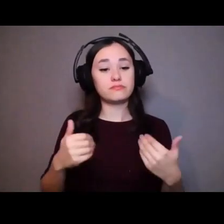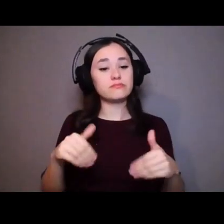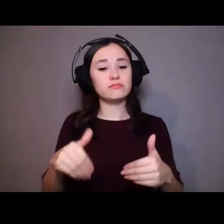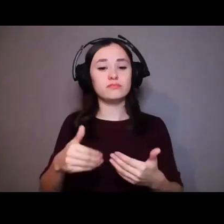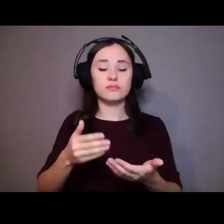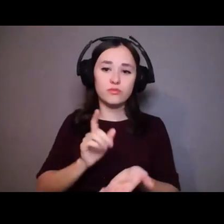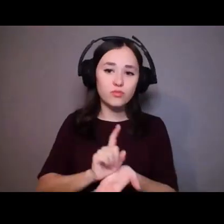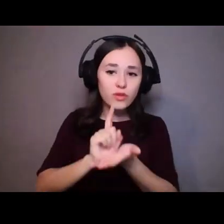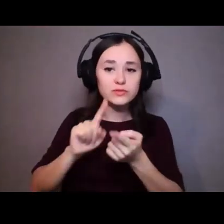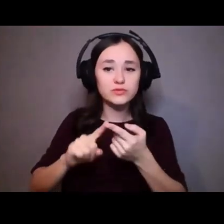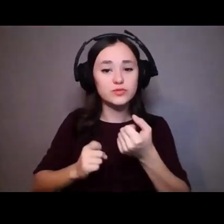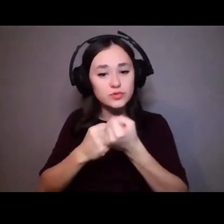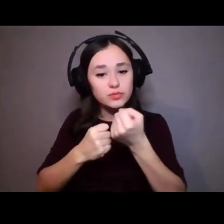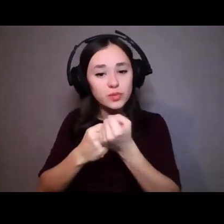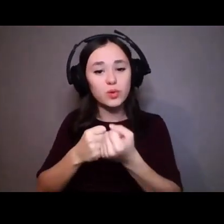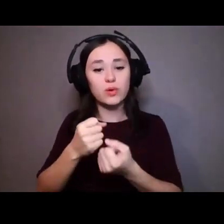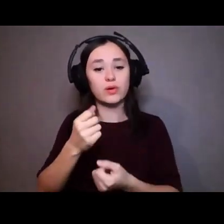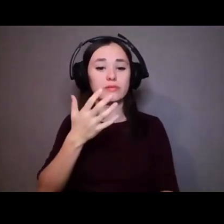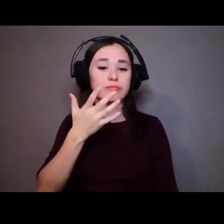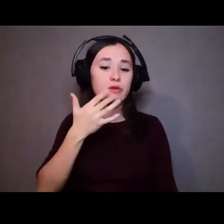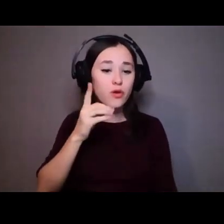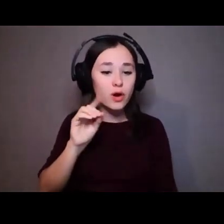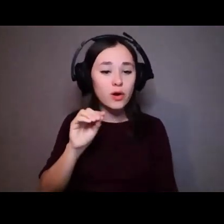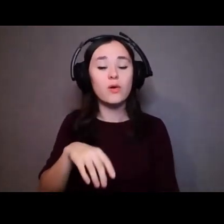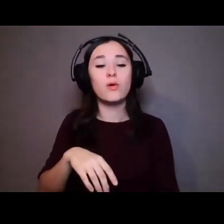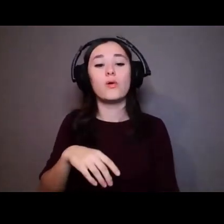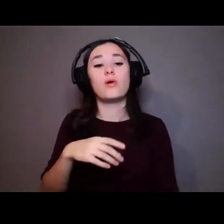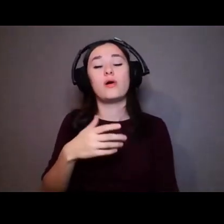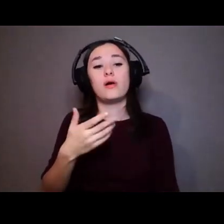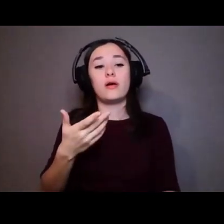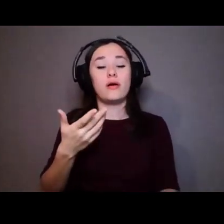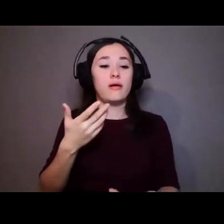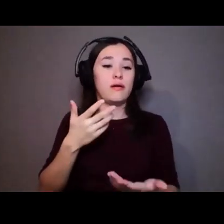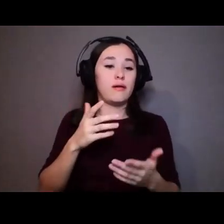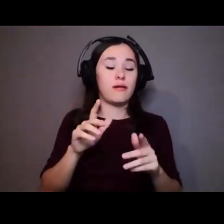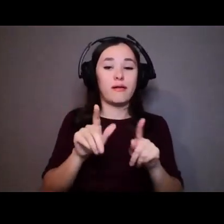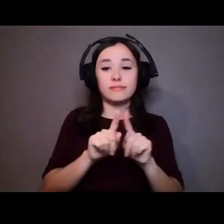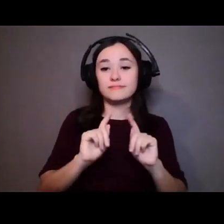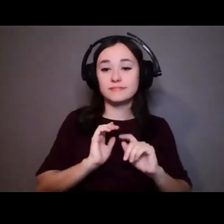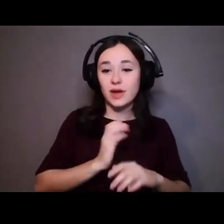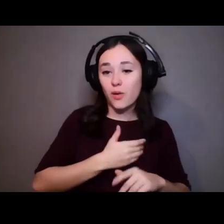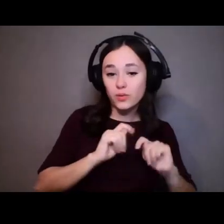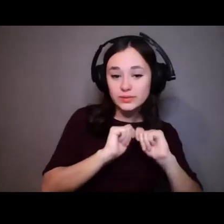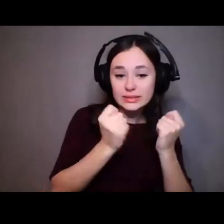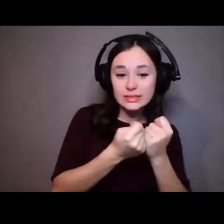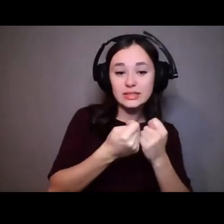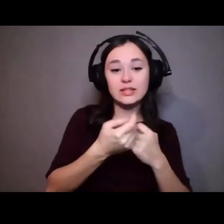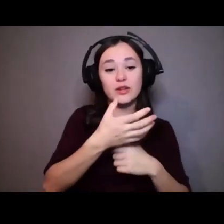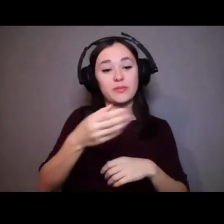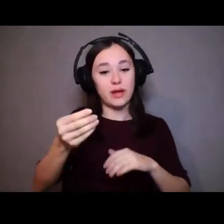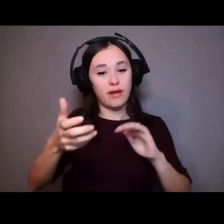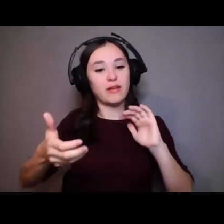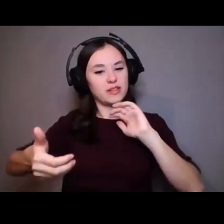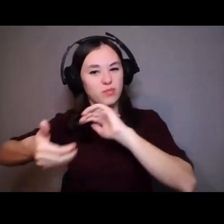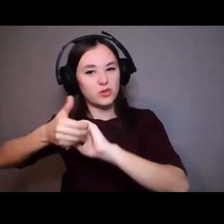of our broader team and in partnership with HCPF and the Governor's Budget Office in placing